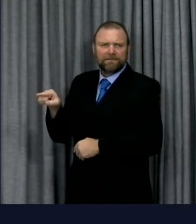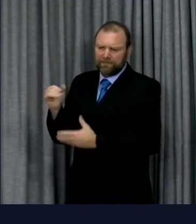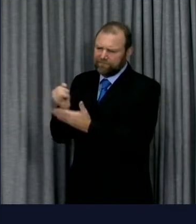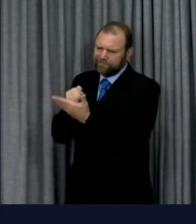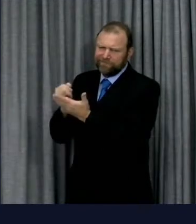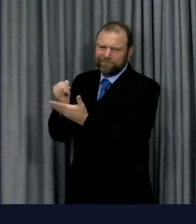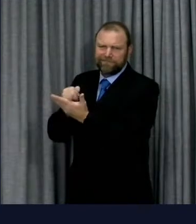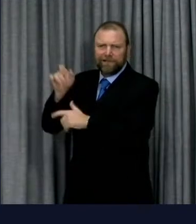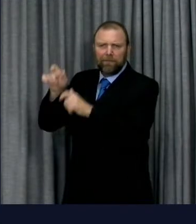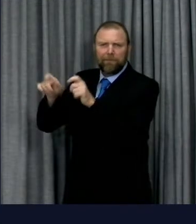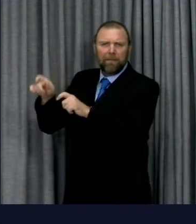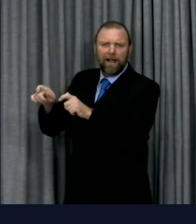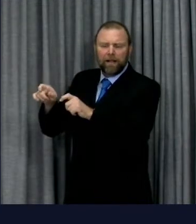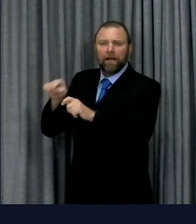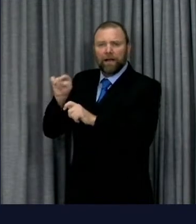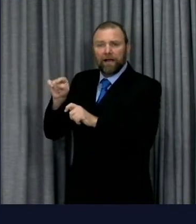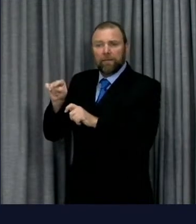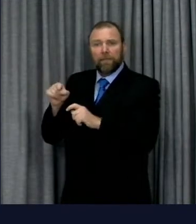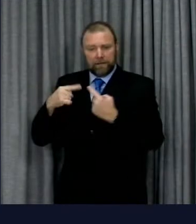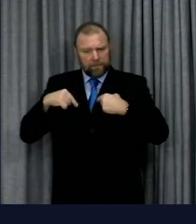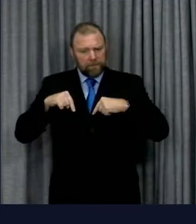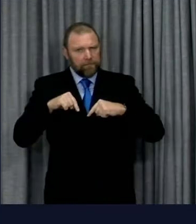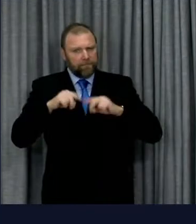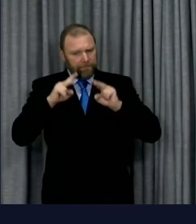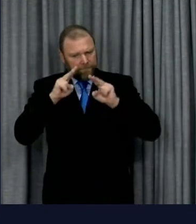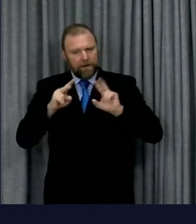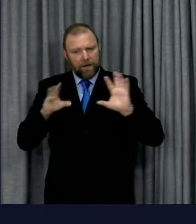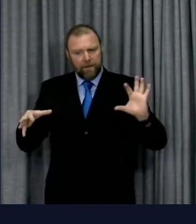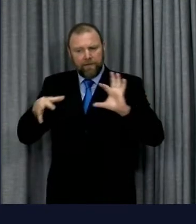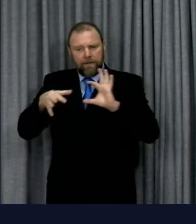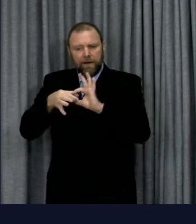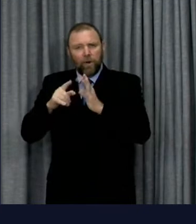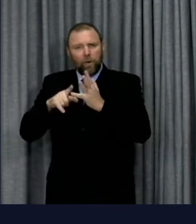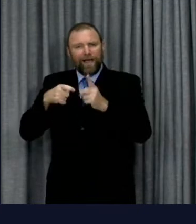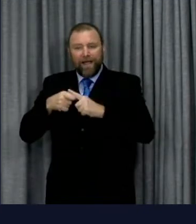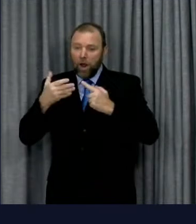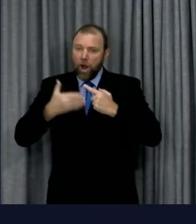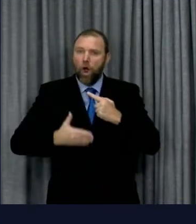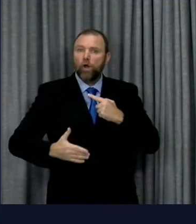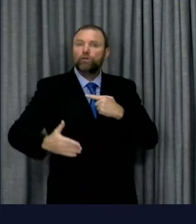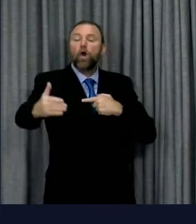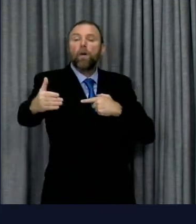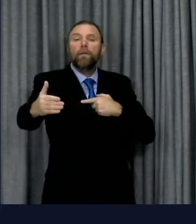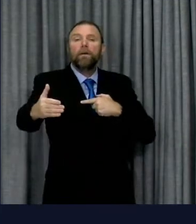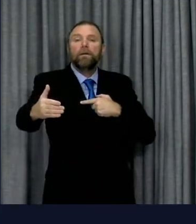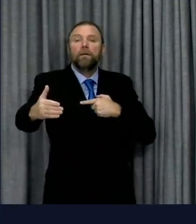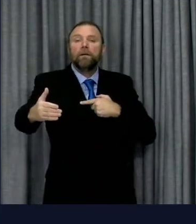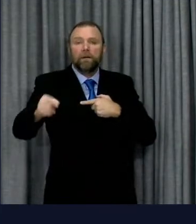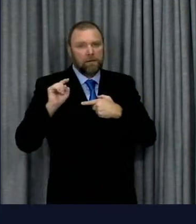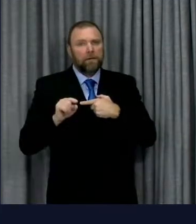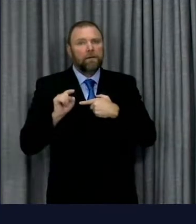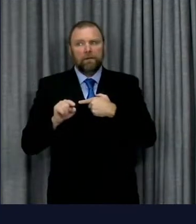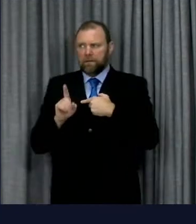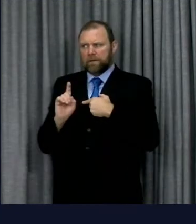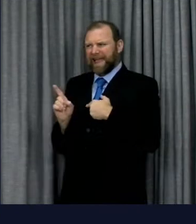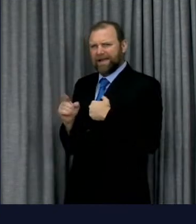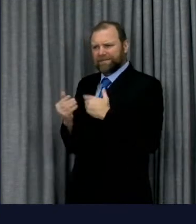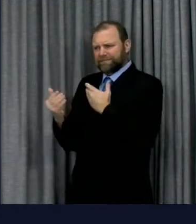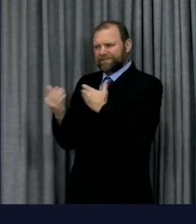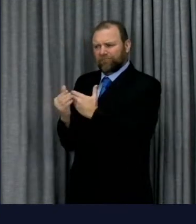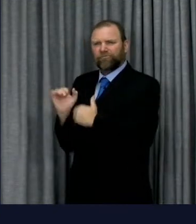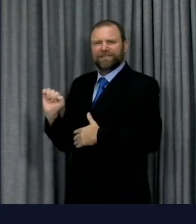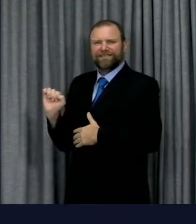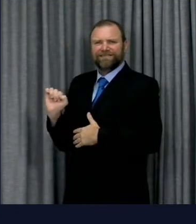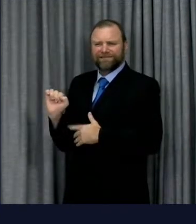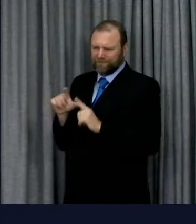for the long-term interests that Wales has in having a successful United Kingdom. I said before